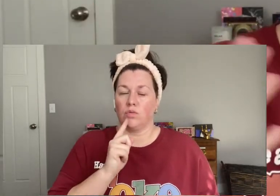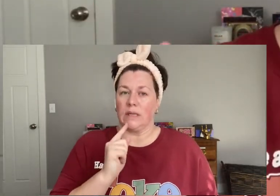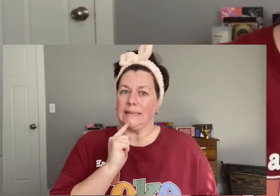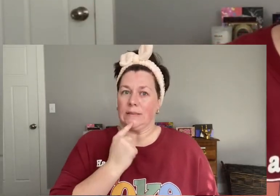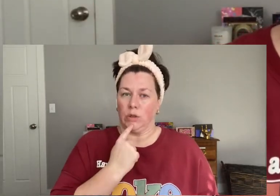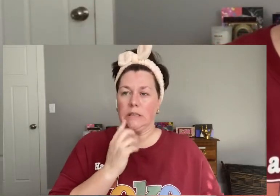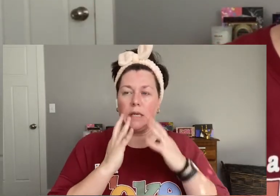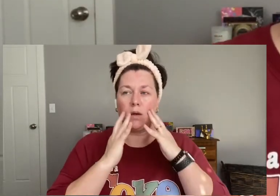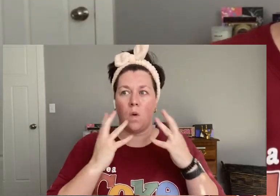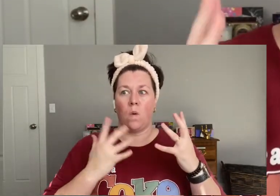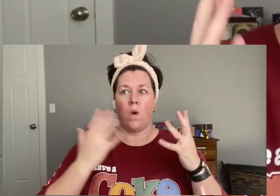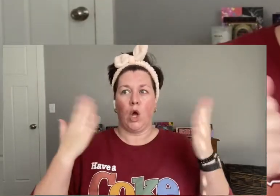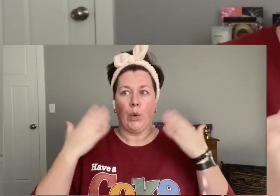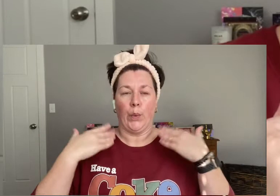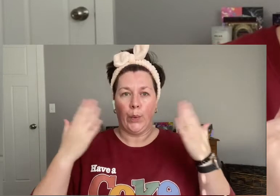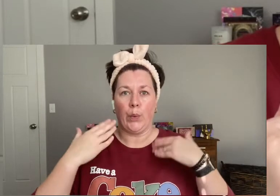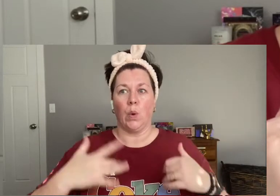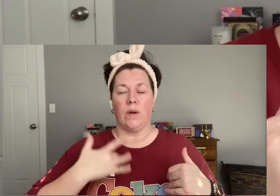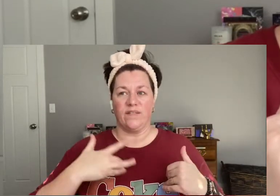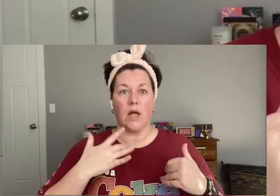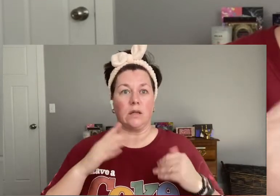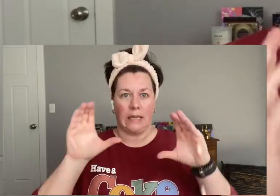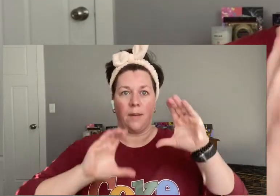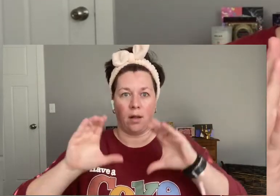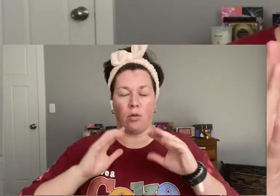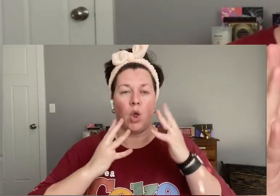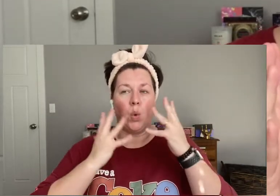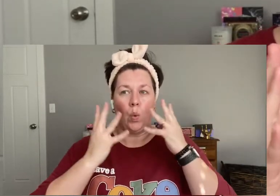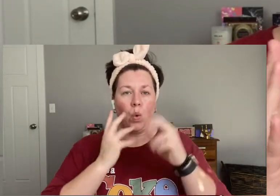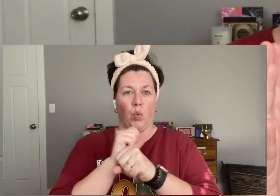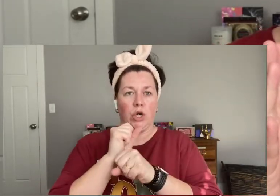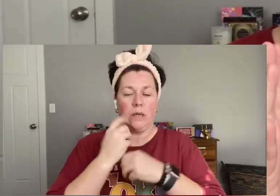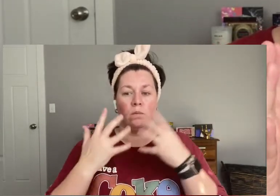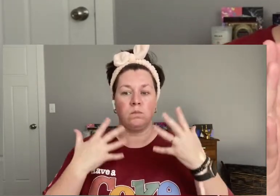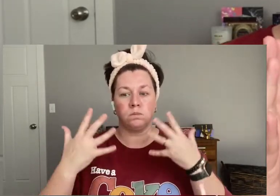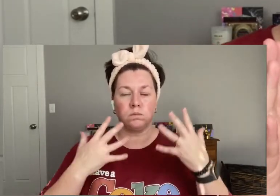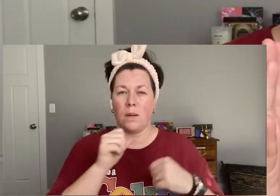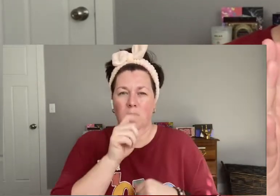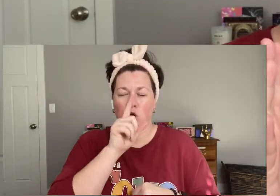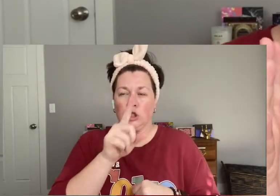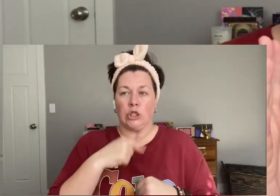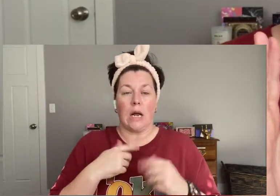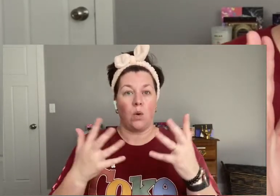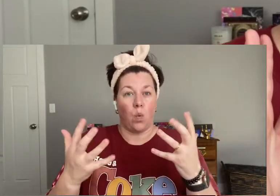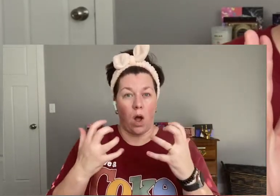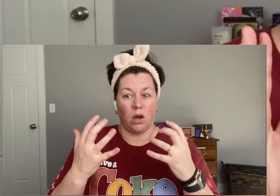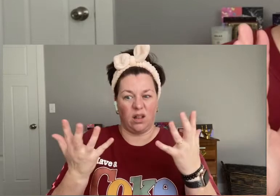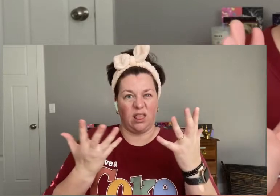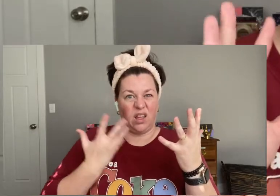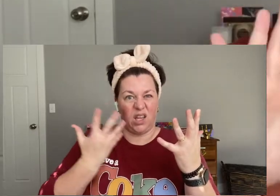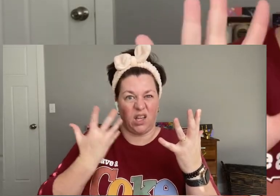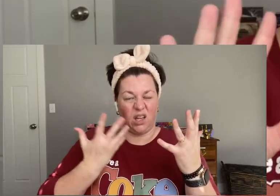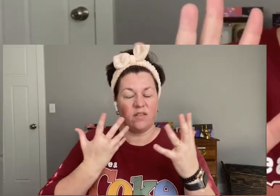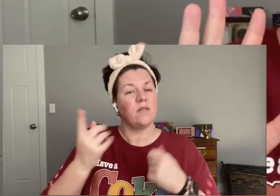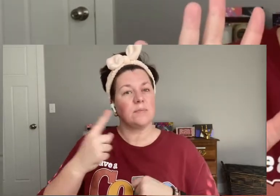chemical exfoliating mask, but it was a little bit interesting because it also had some physical exfoliation in there, and